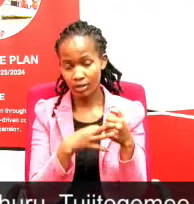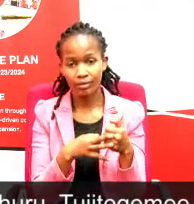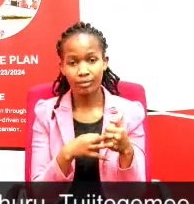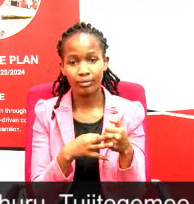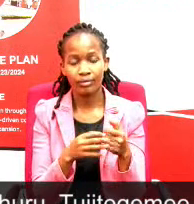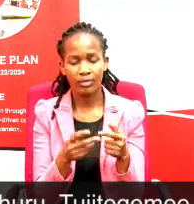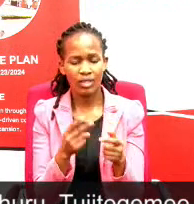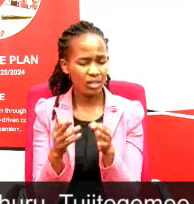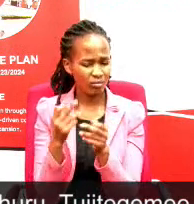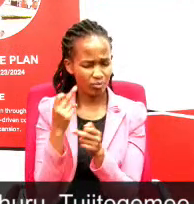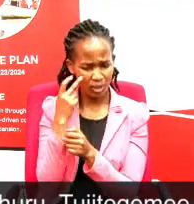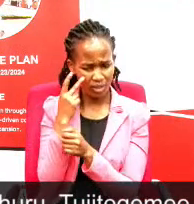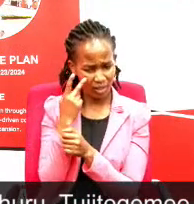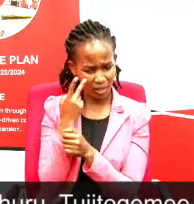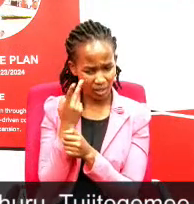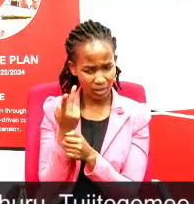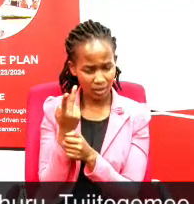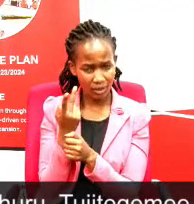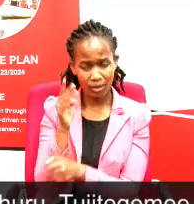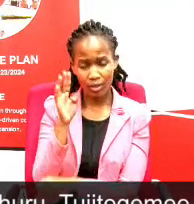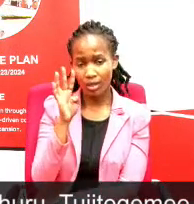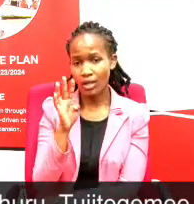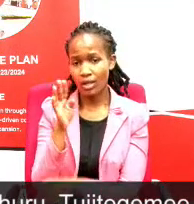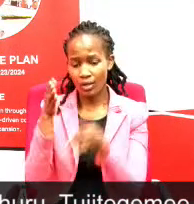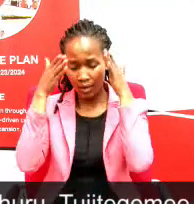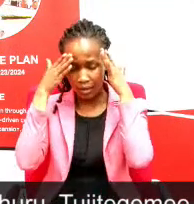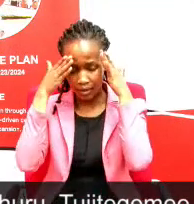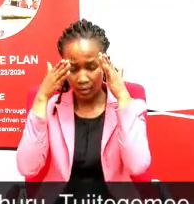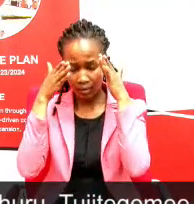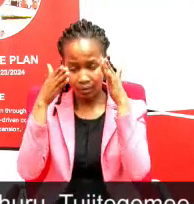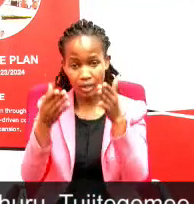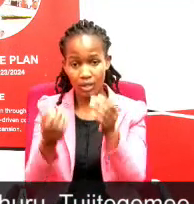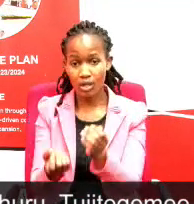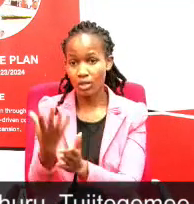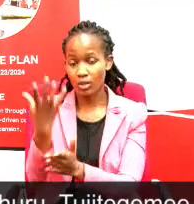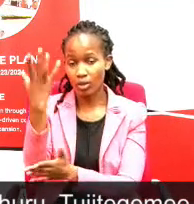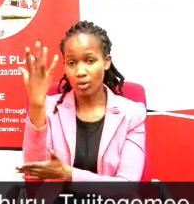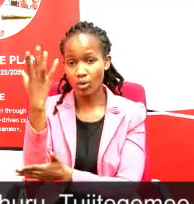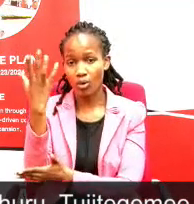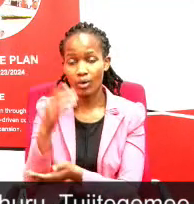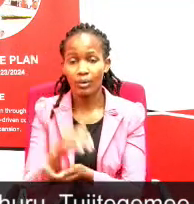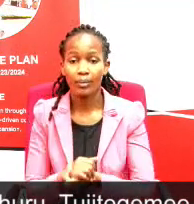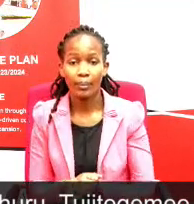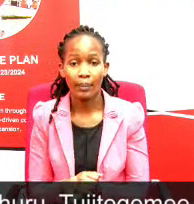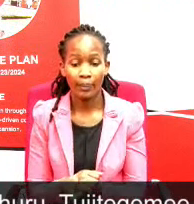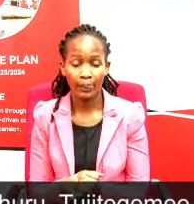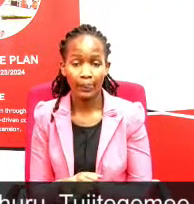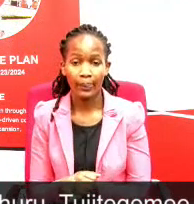if you look at the forecast nominal GDP growth as